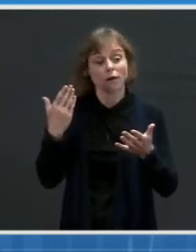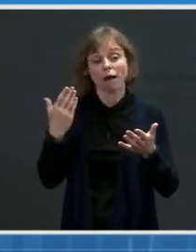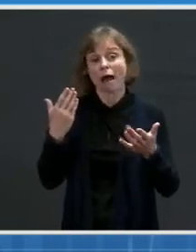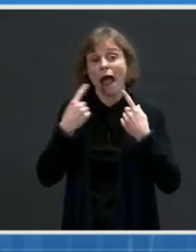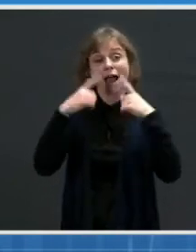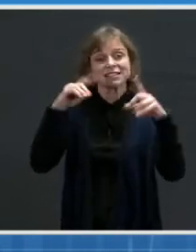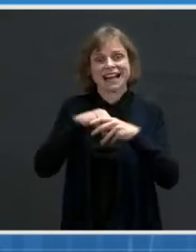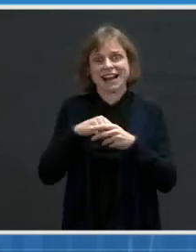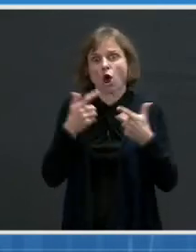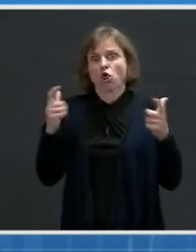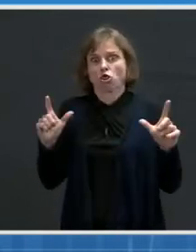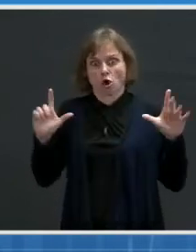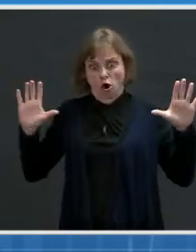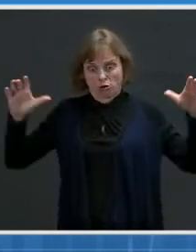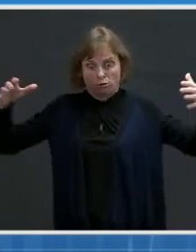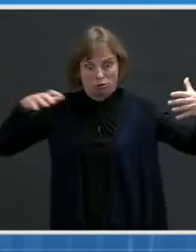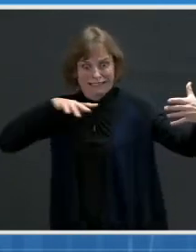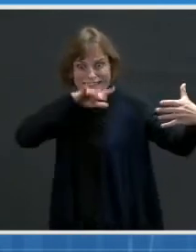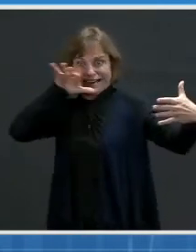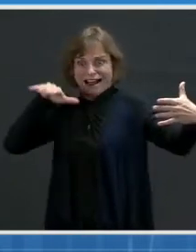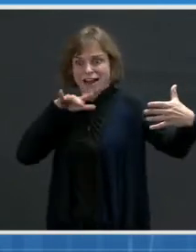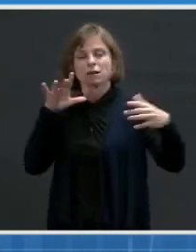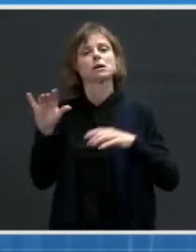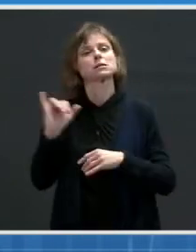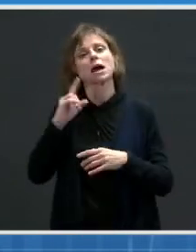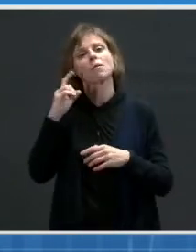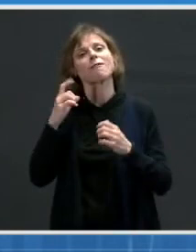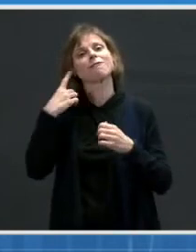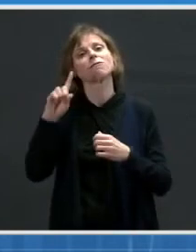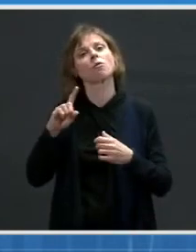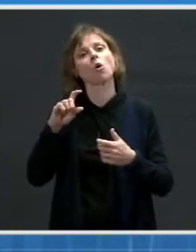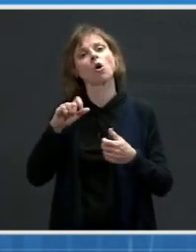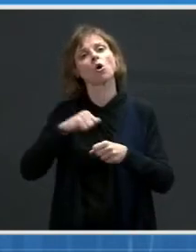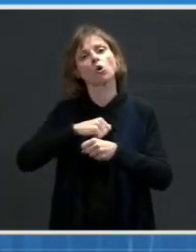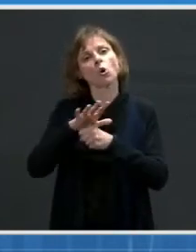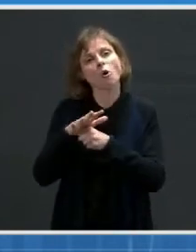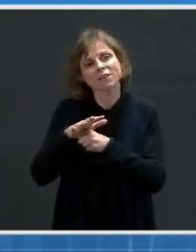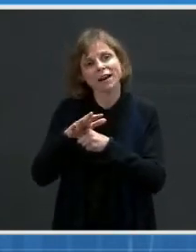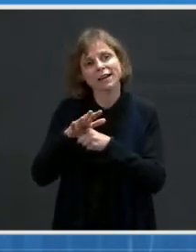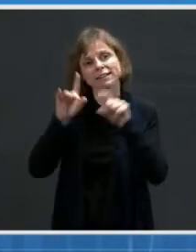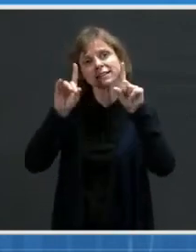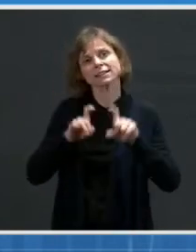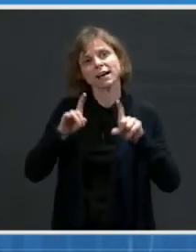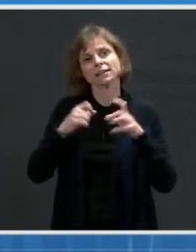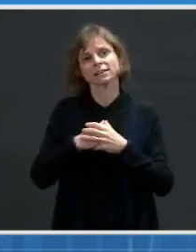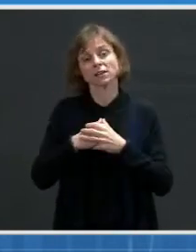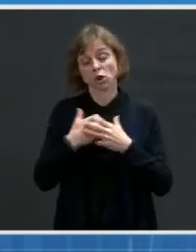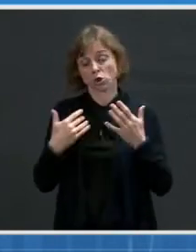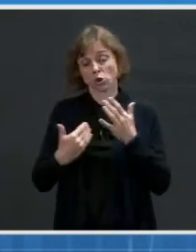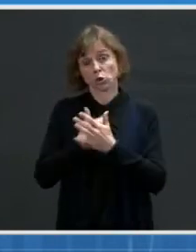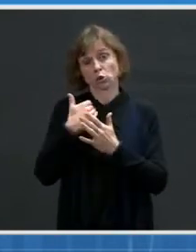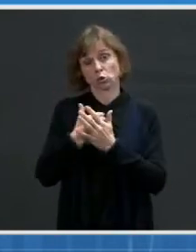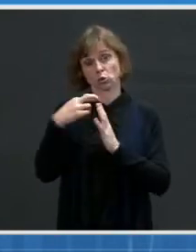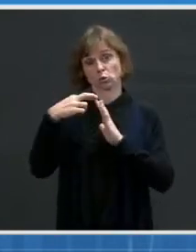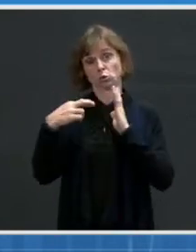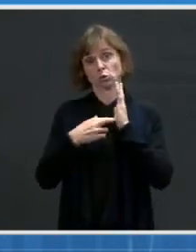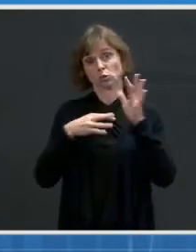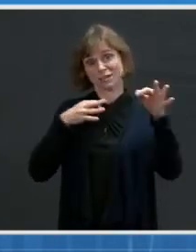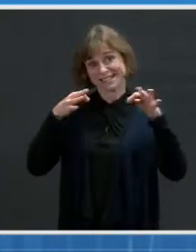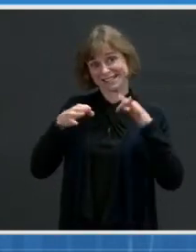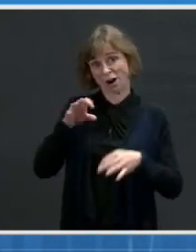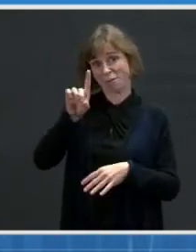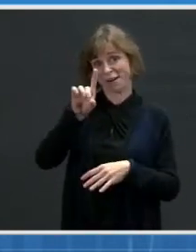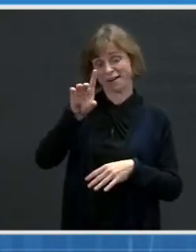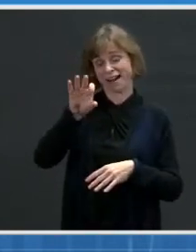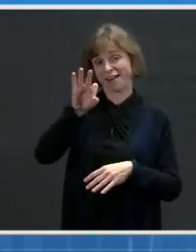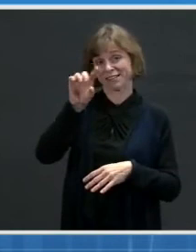for COVID-19 tests. The updated guidelines describes the FDA's activities to better understand